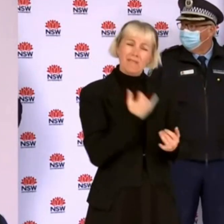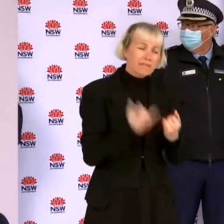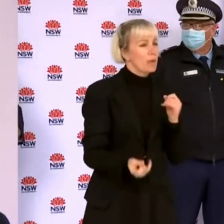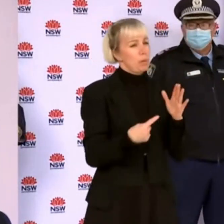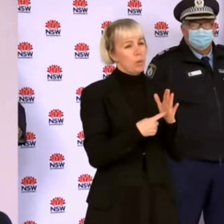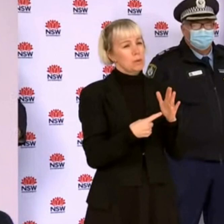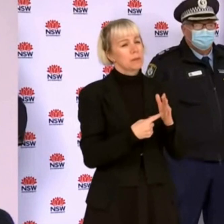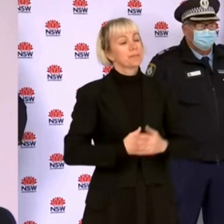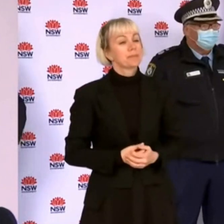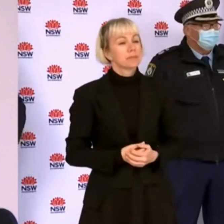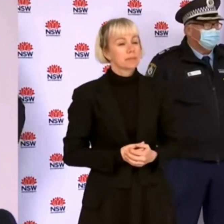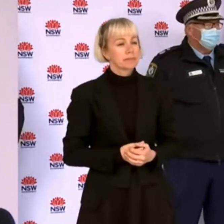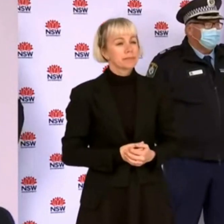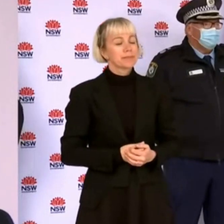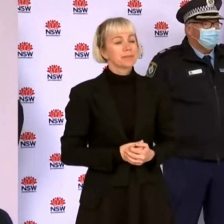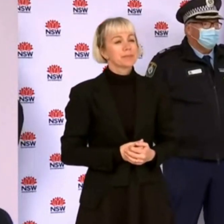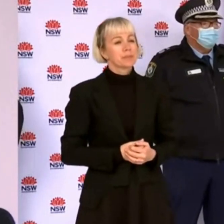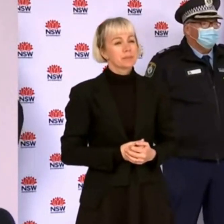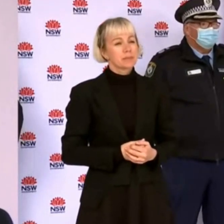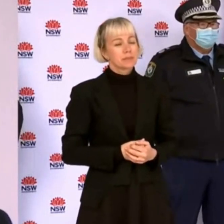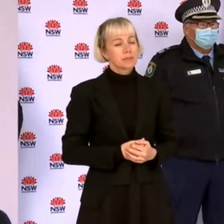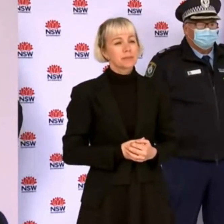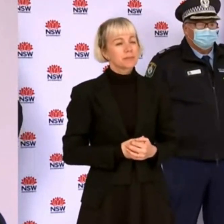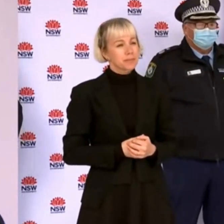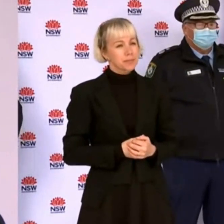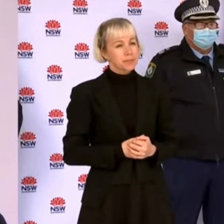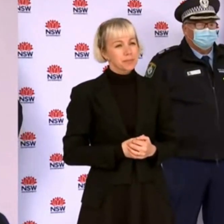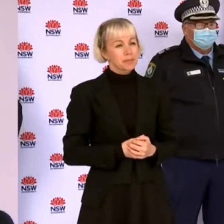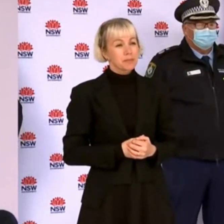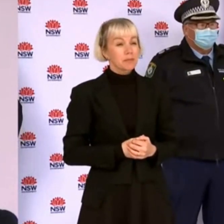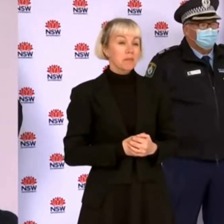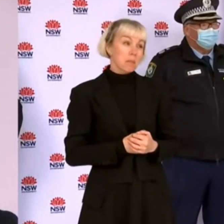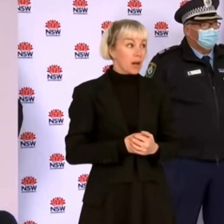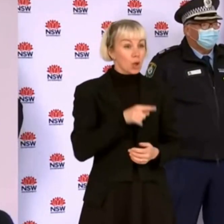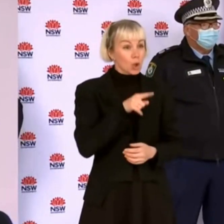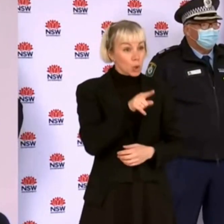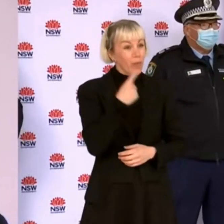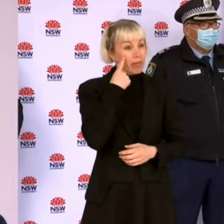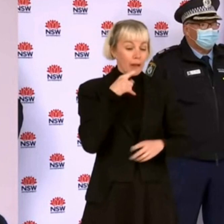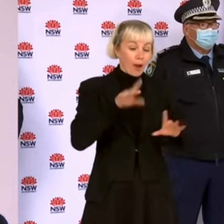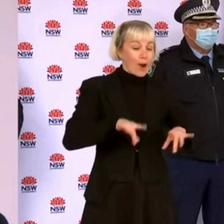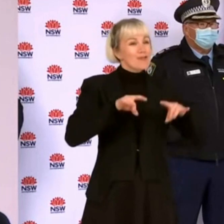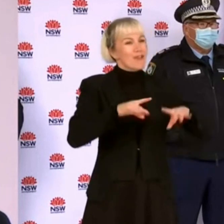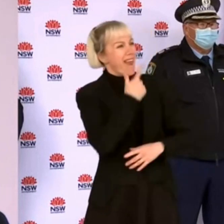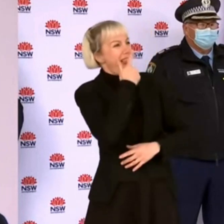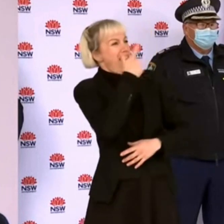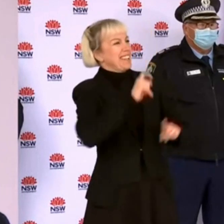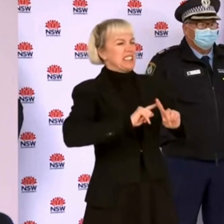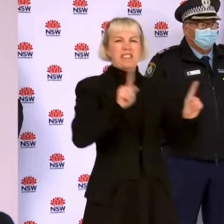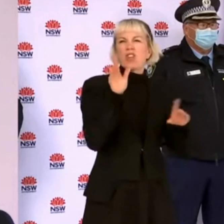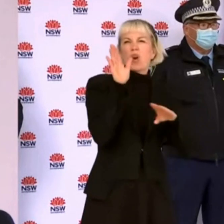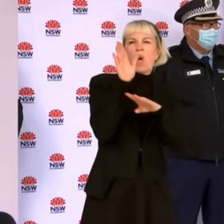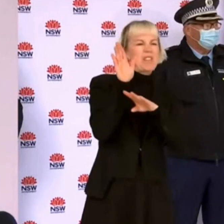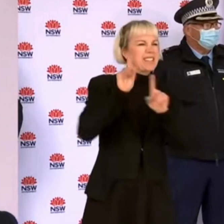it would also be unrealistic to suggest that we are different from anywhere else in the world. You can't